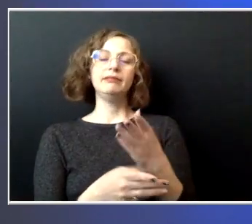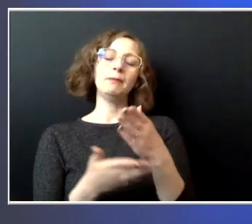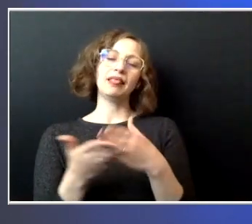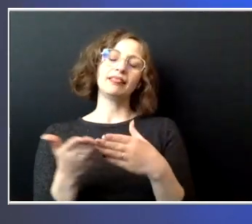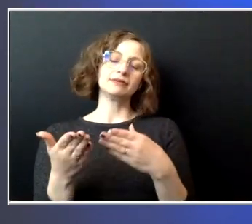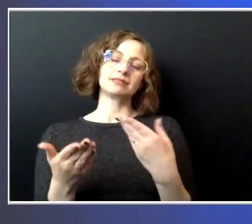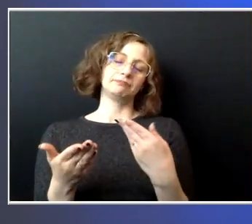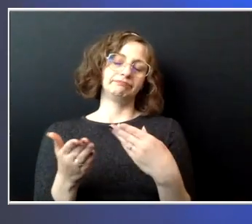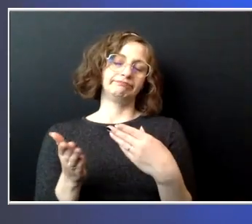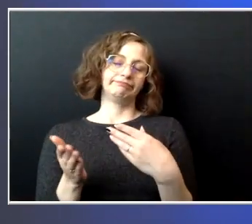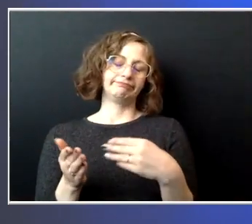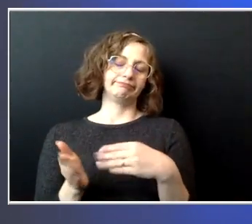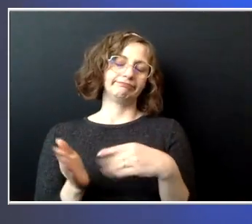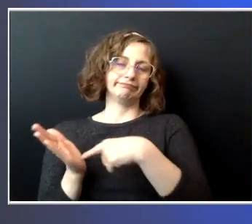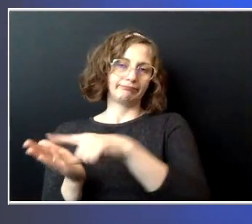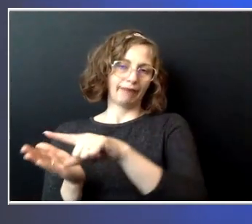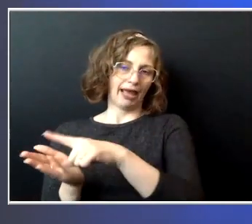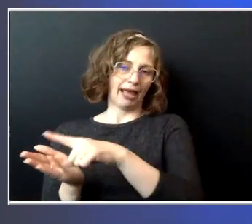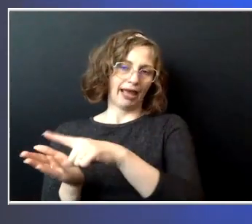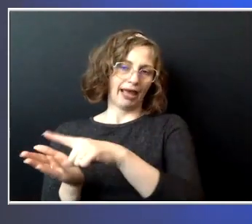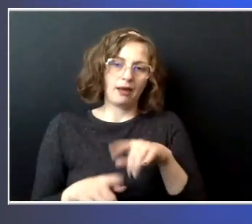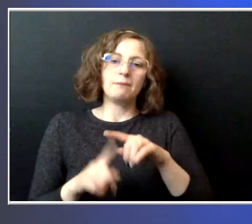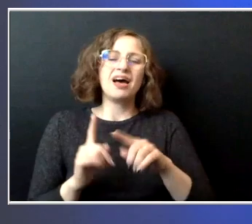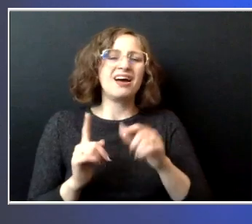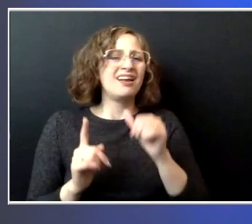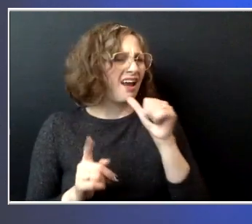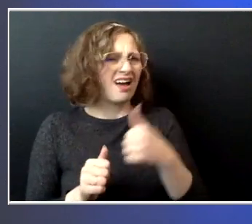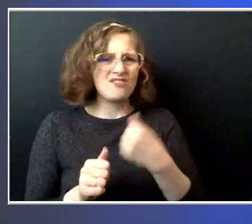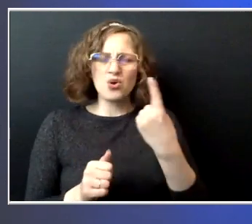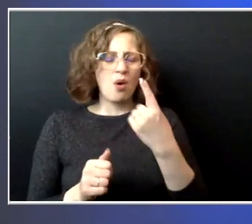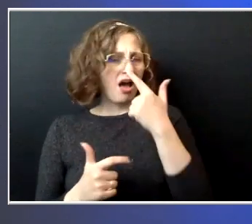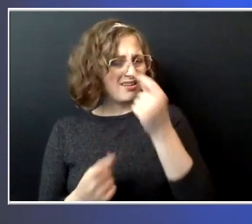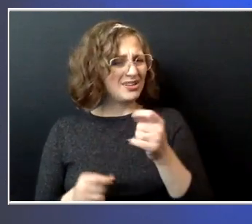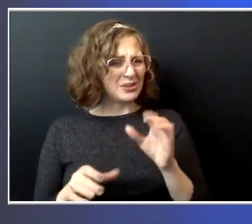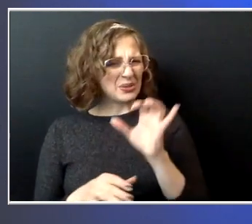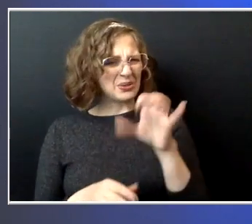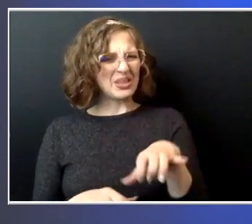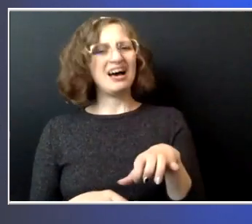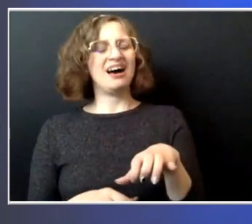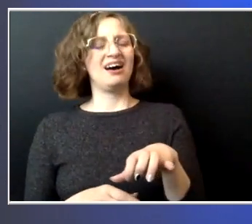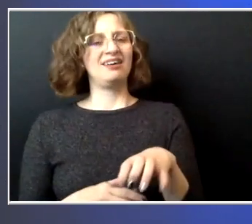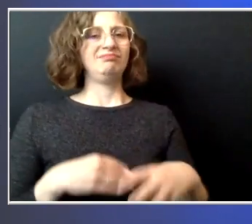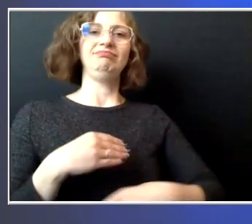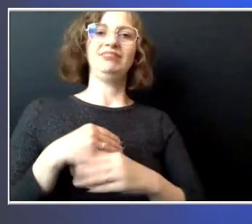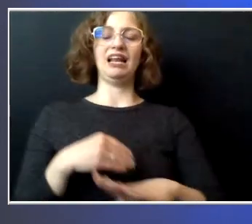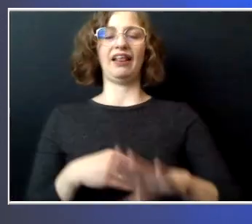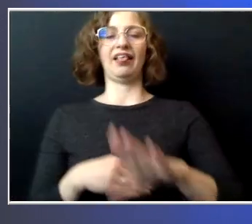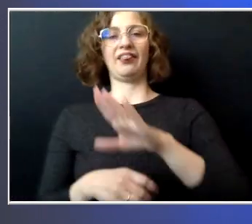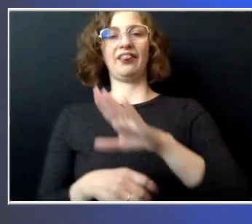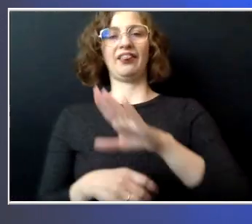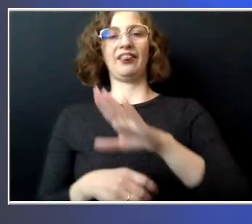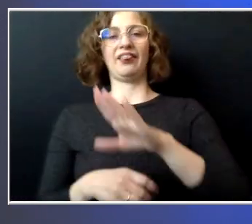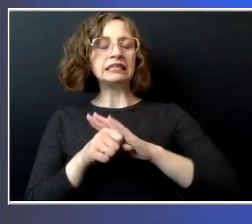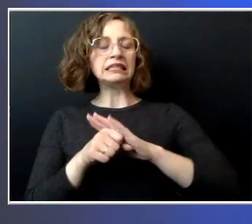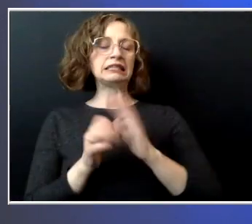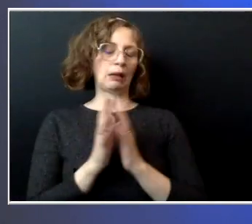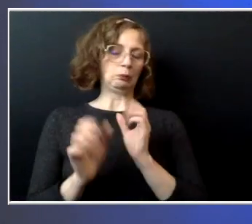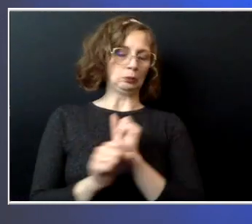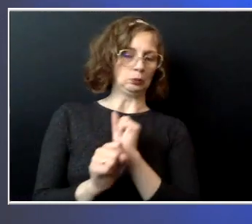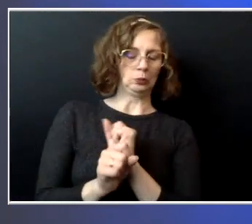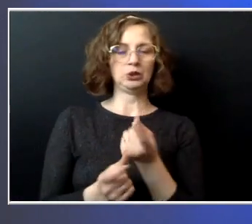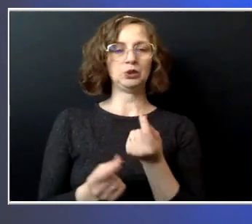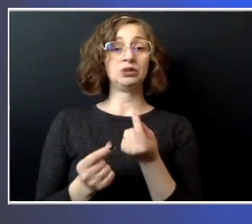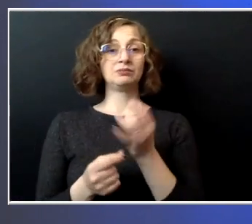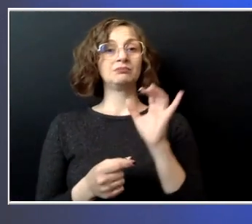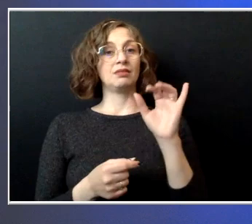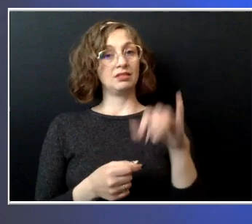that, but not everyone wants to do that, add to the stress and volume of work that they're already doing. But that was a model that worked great for